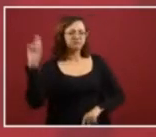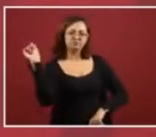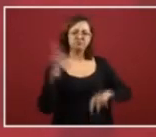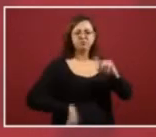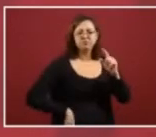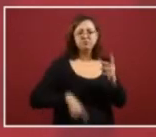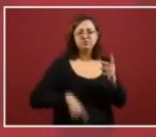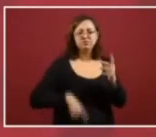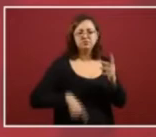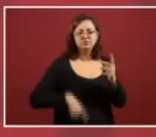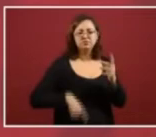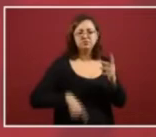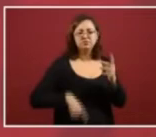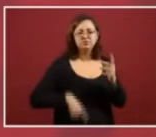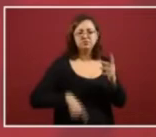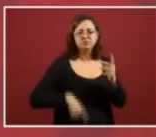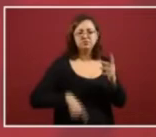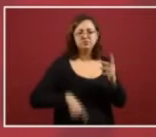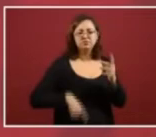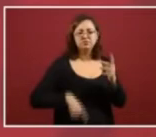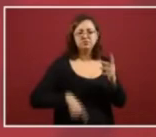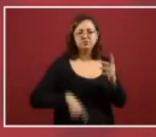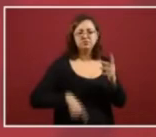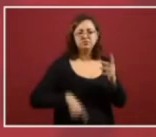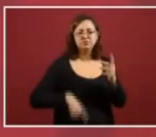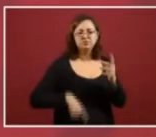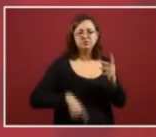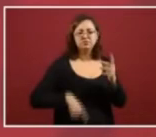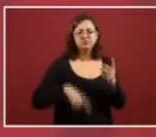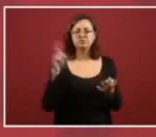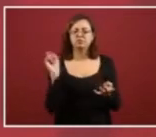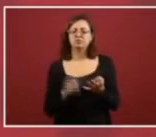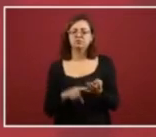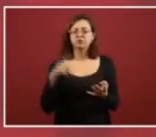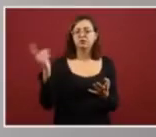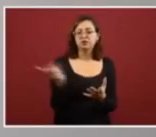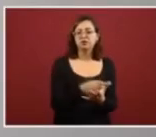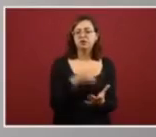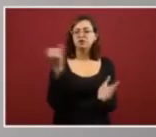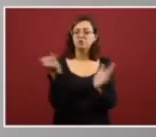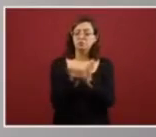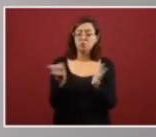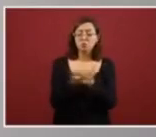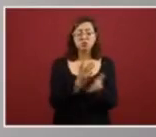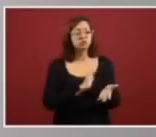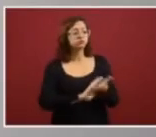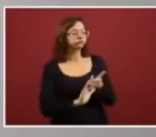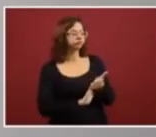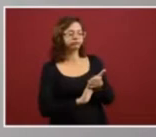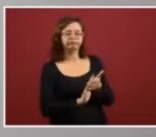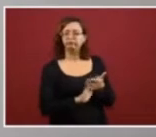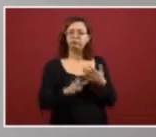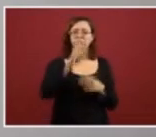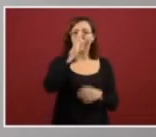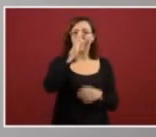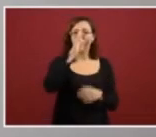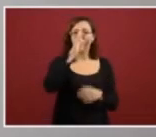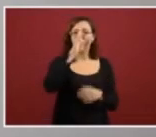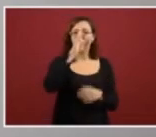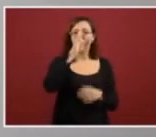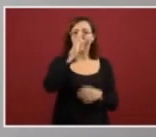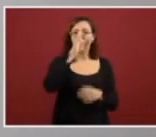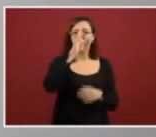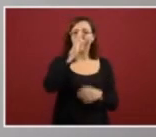condonar impuestos. That they can no longer condone taxes. En fin, ya se ha avanzado mucho.